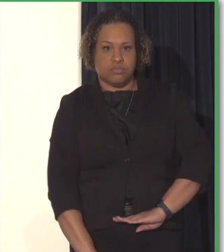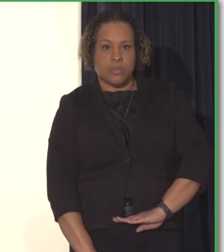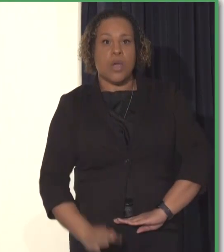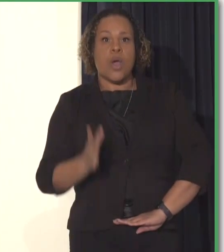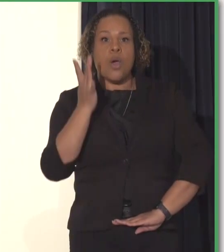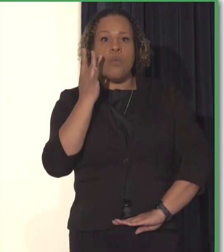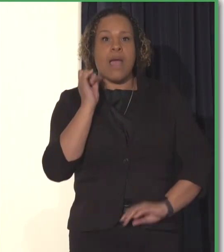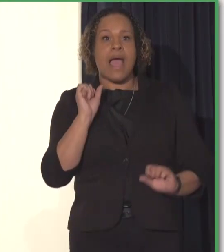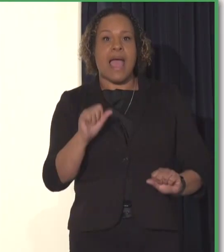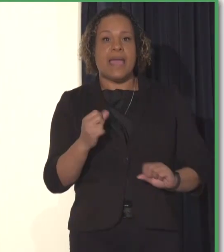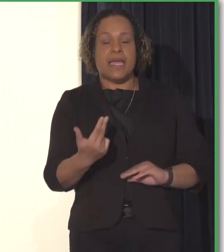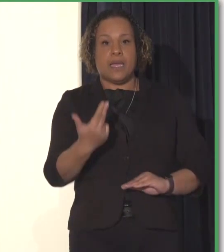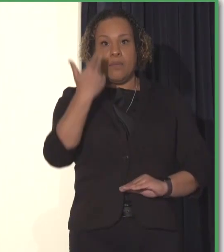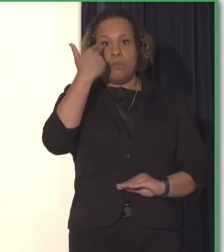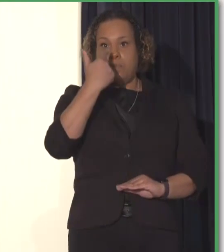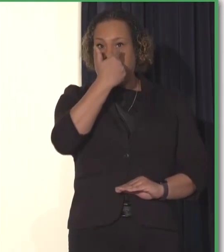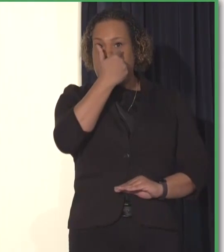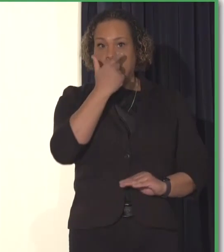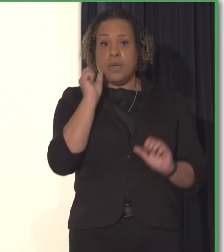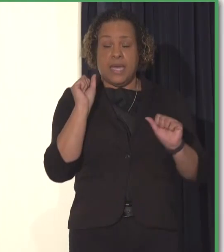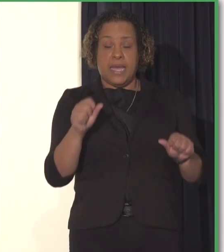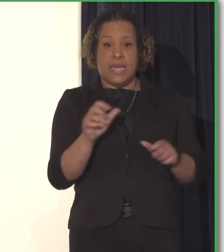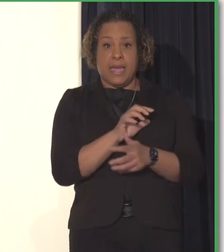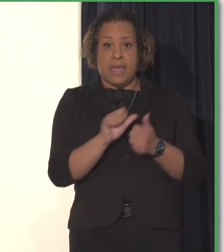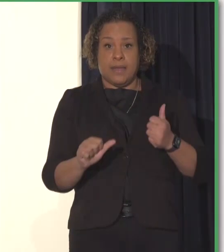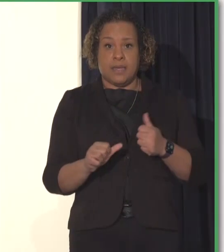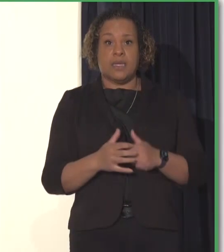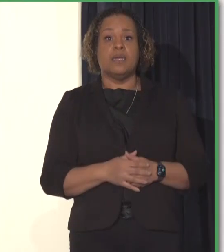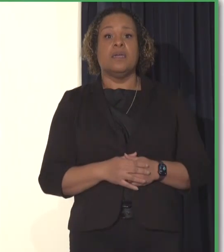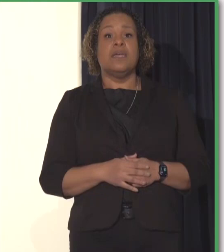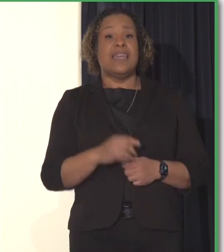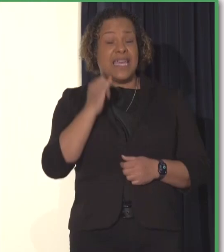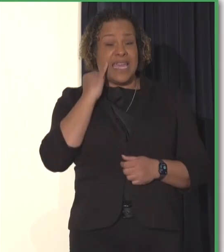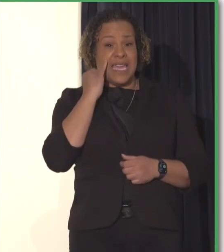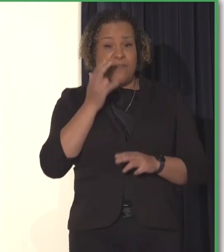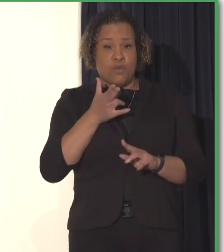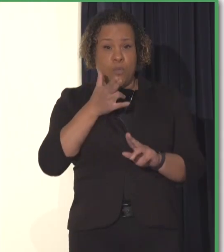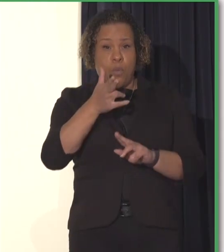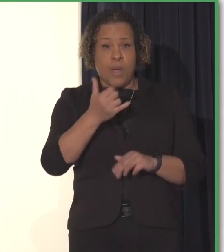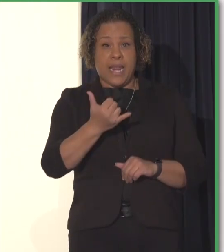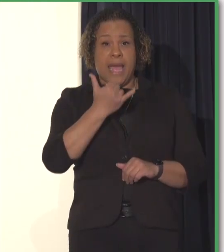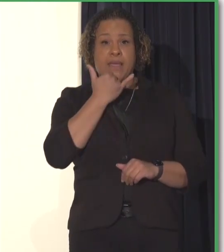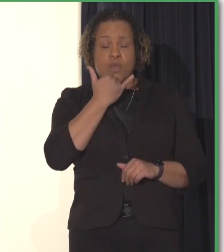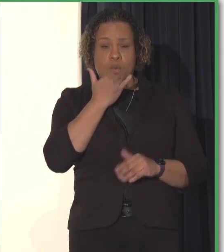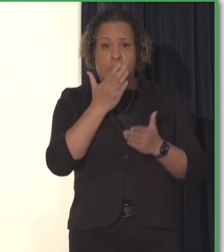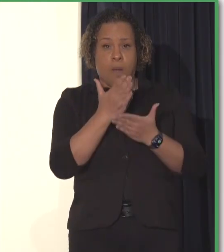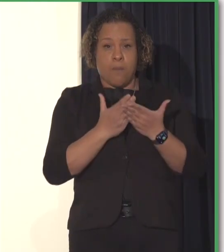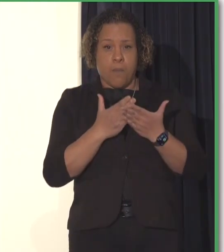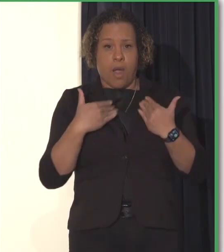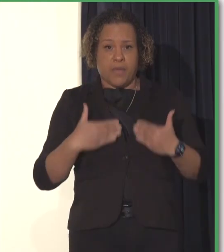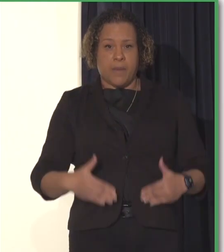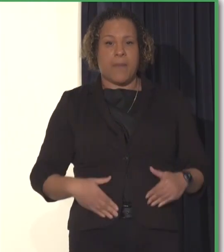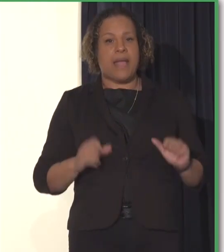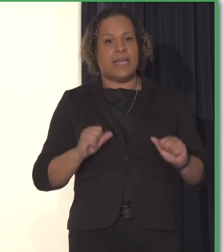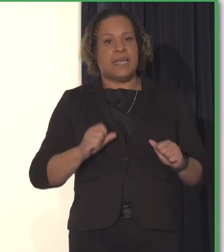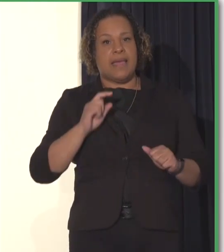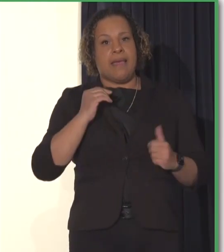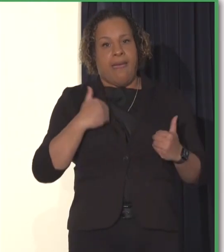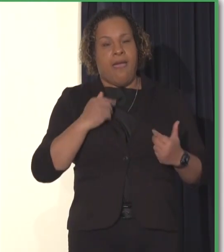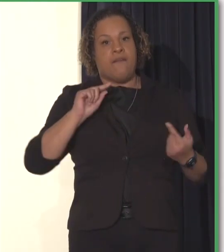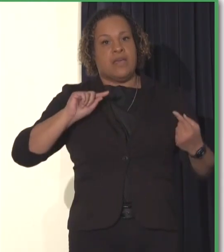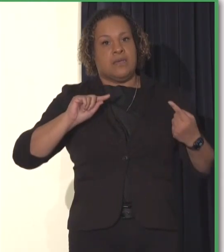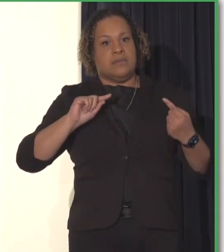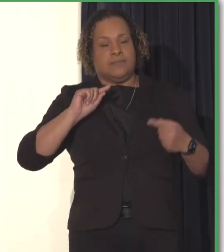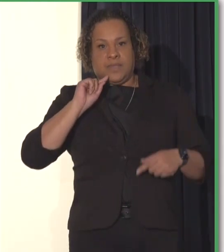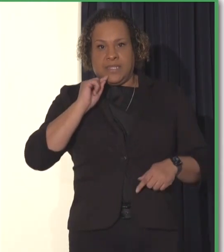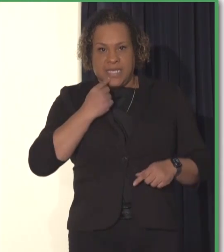eye out. Wow. It can, pointed at the wrong part of the body can create real major problems. So Wow.